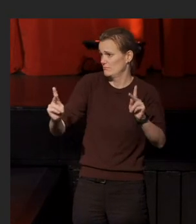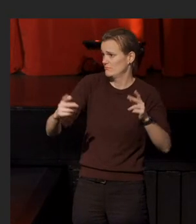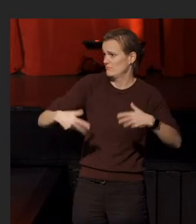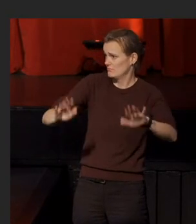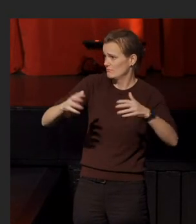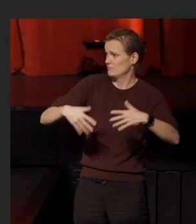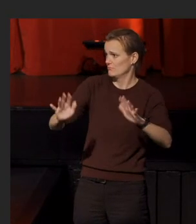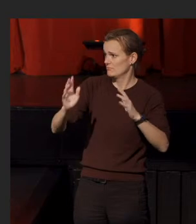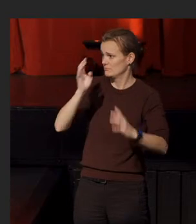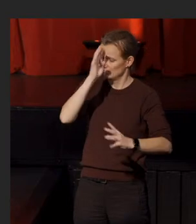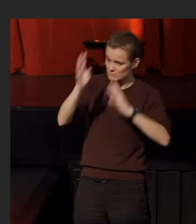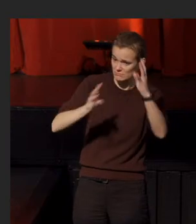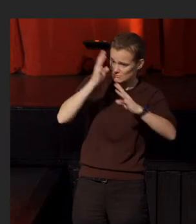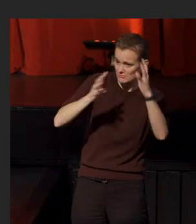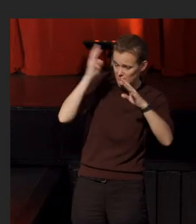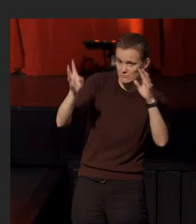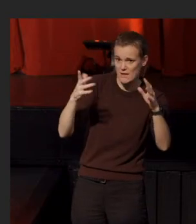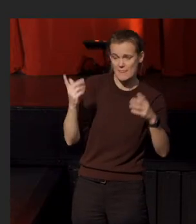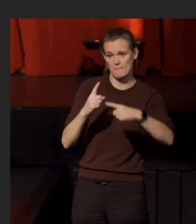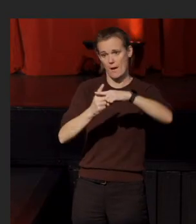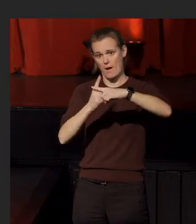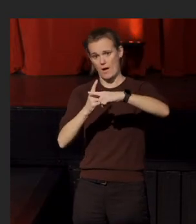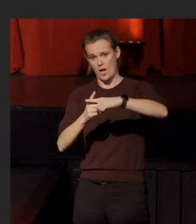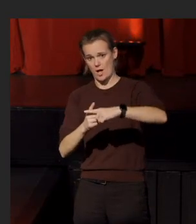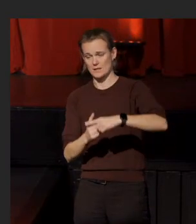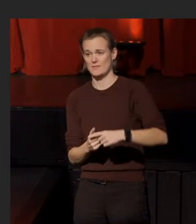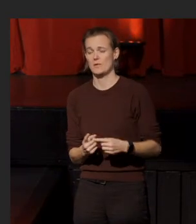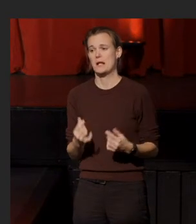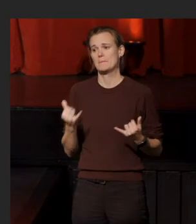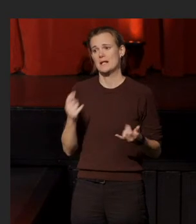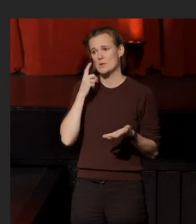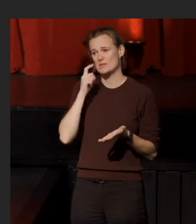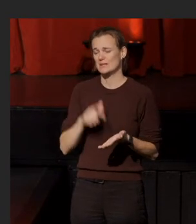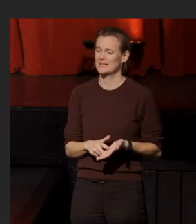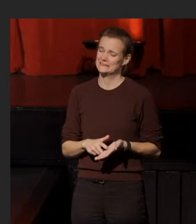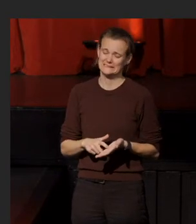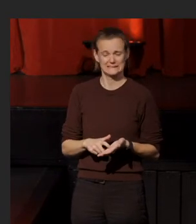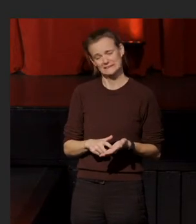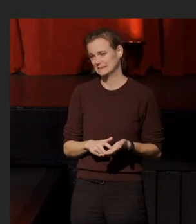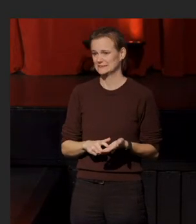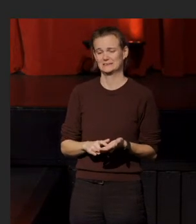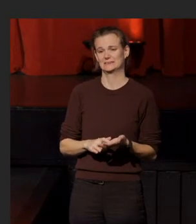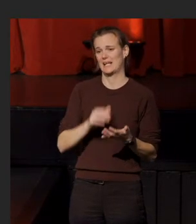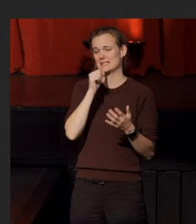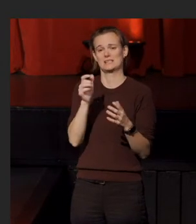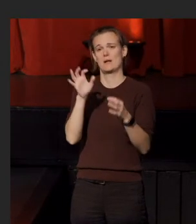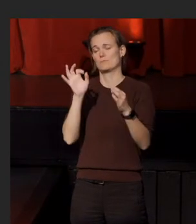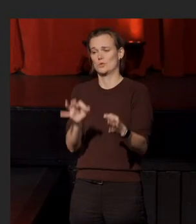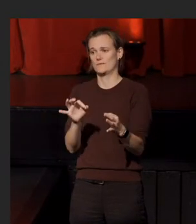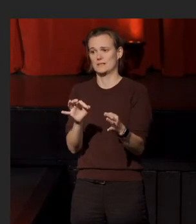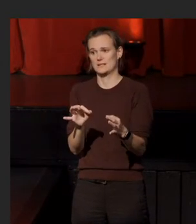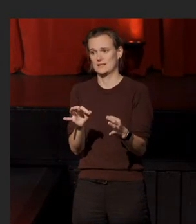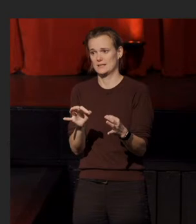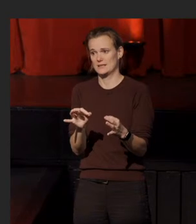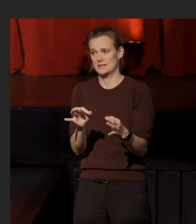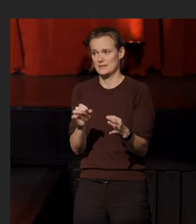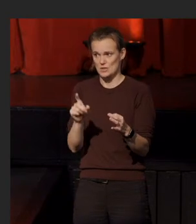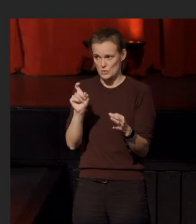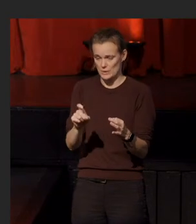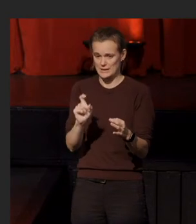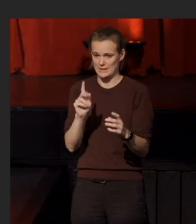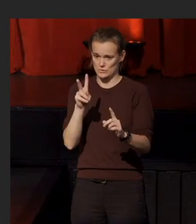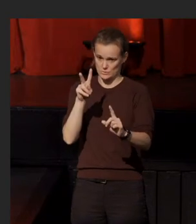for everybody. And I think now we all recognize something needs to be done. We need to apply some principled